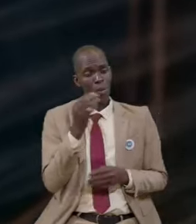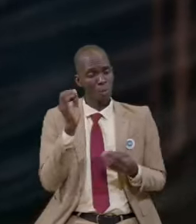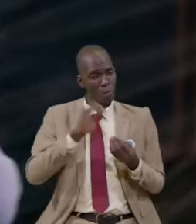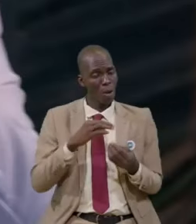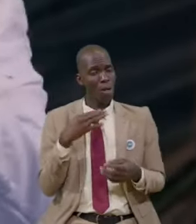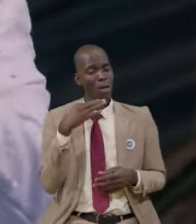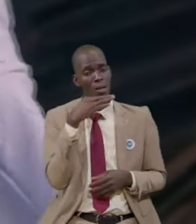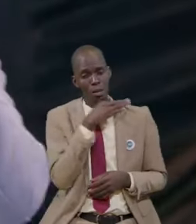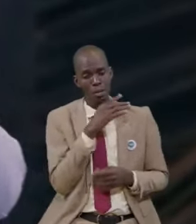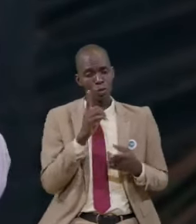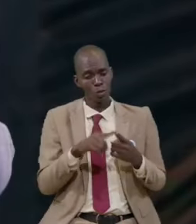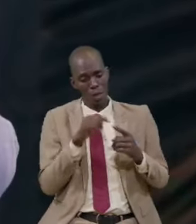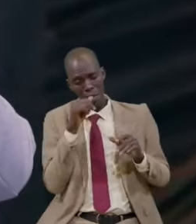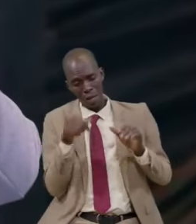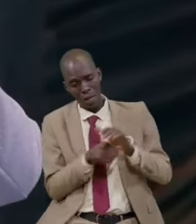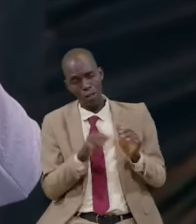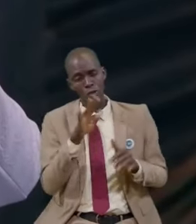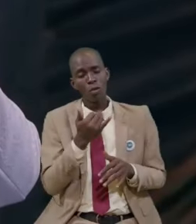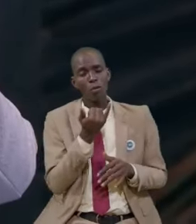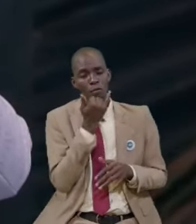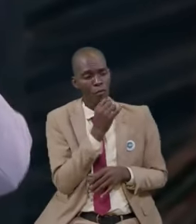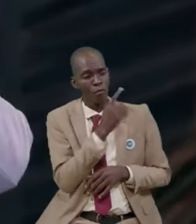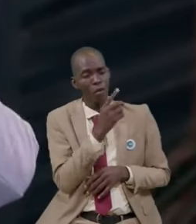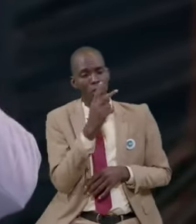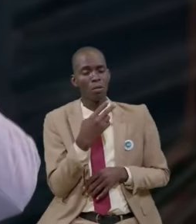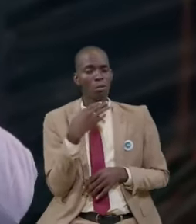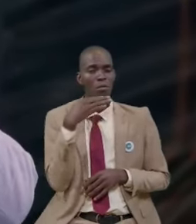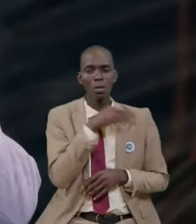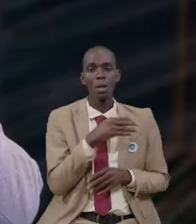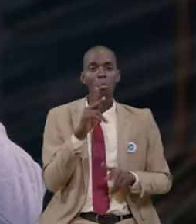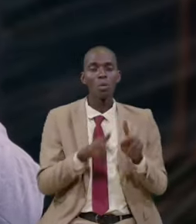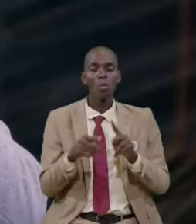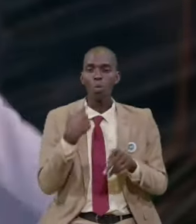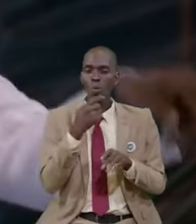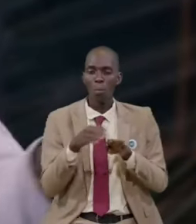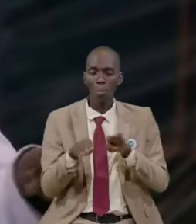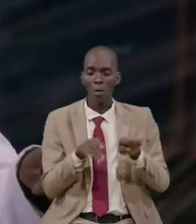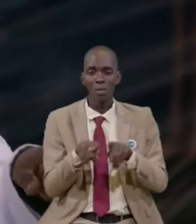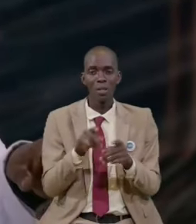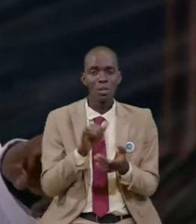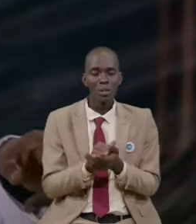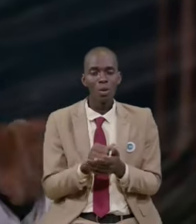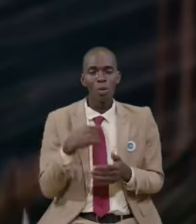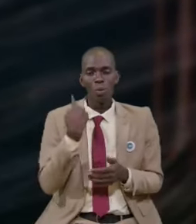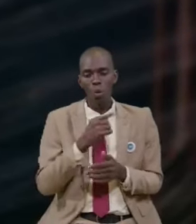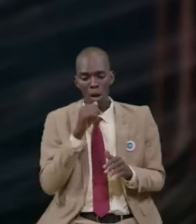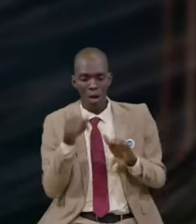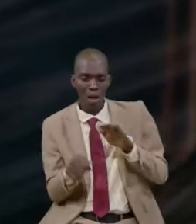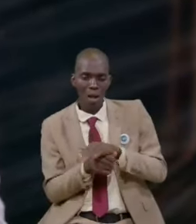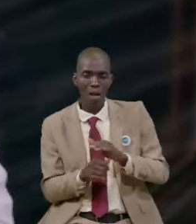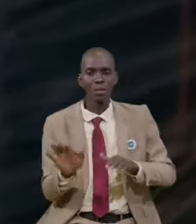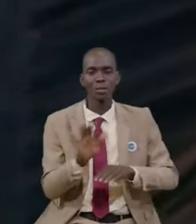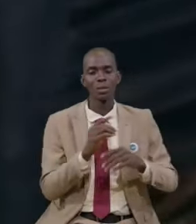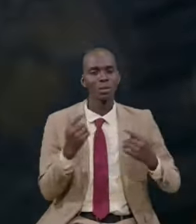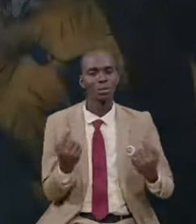lie. And the people that live like that, they cover their sins. They've done one and they cover